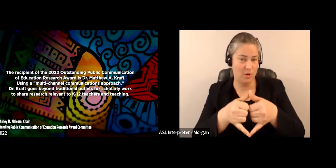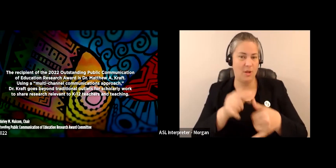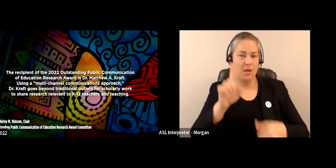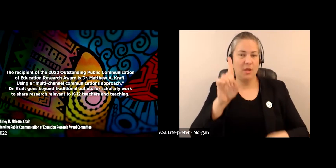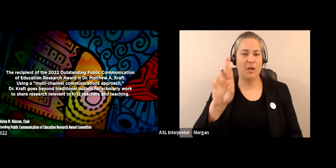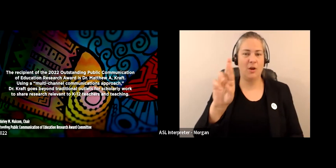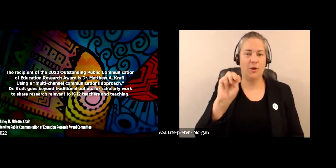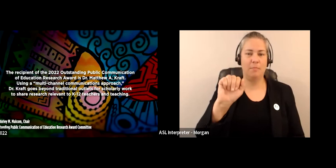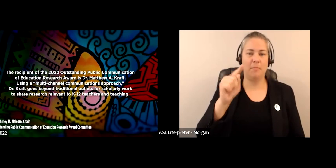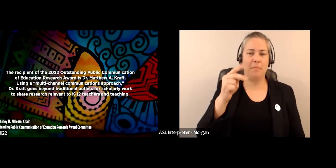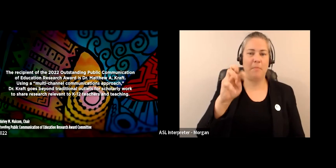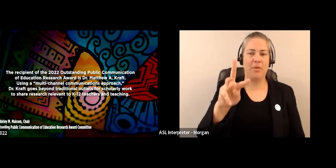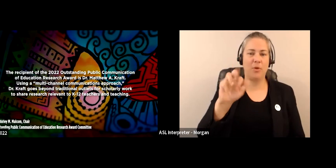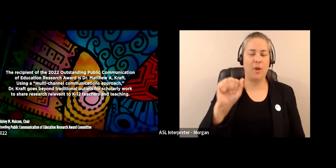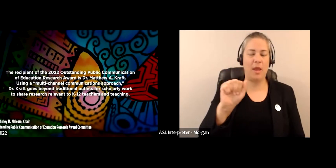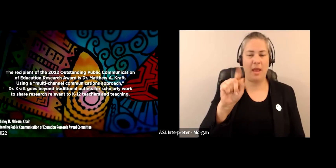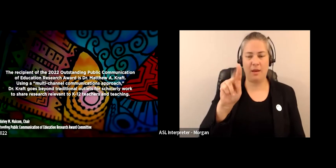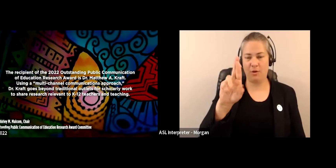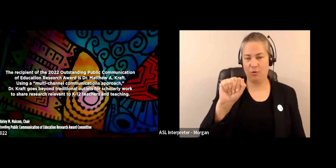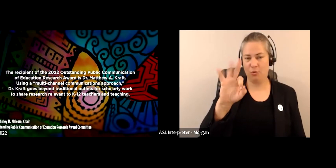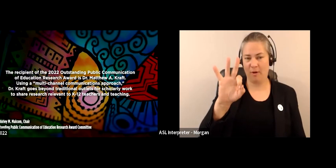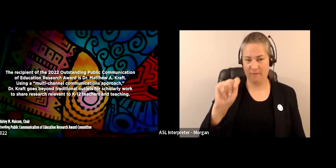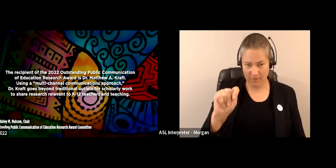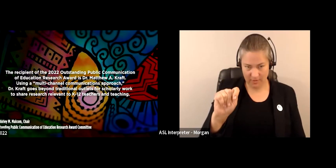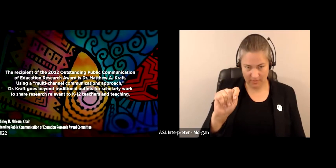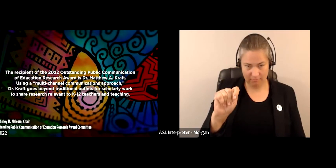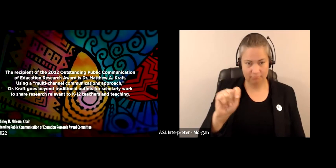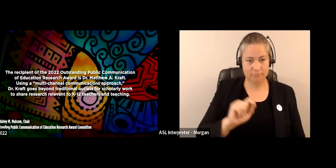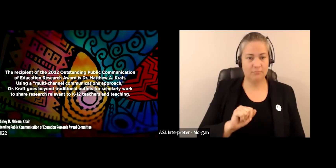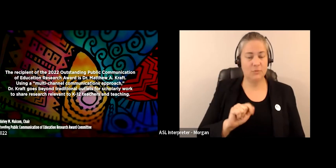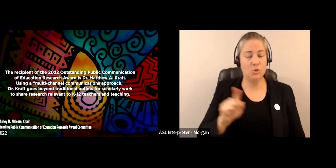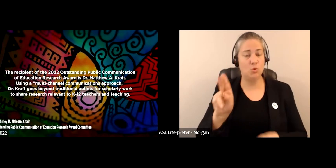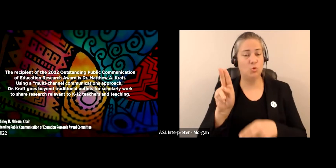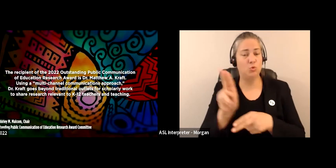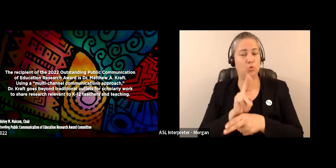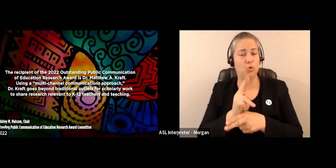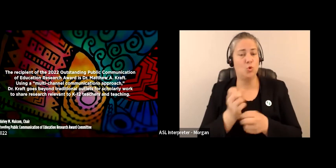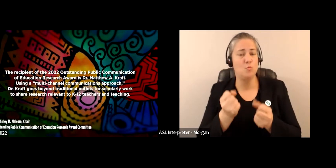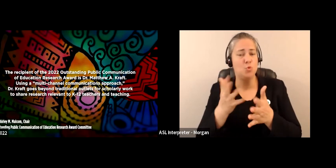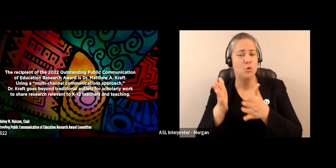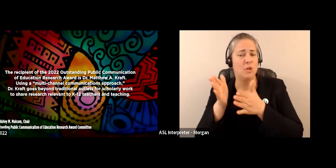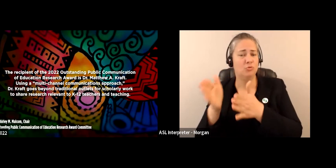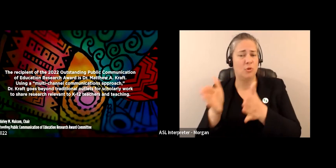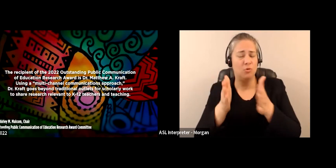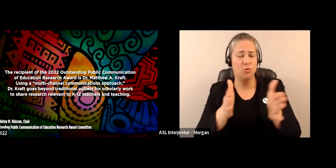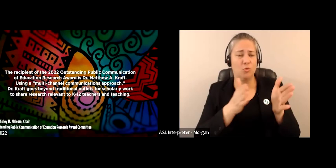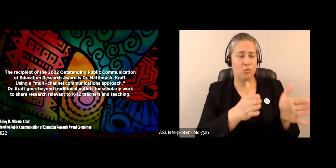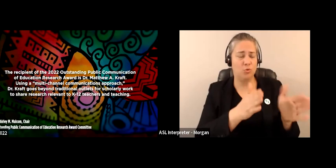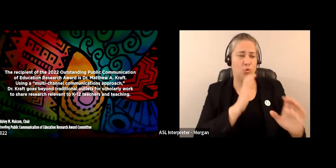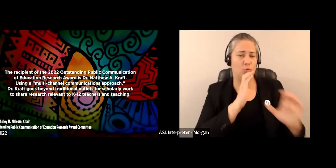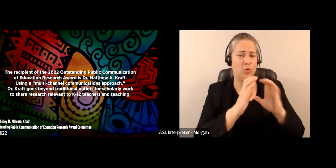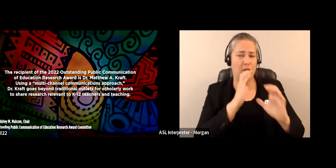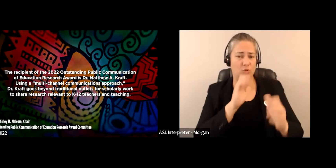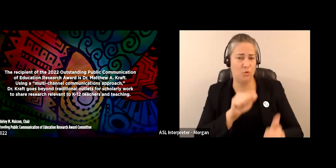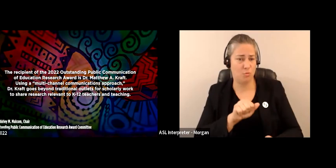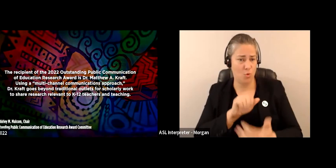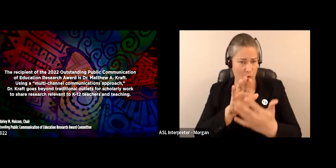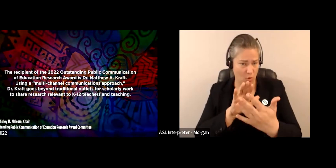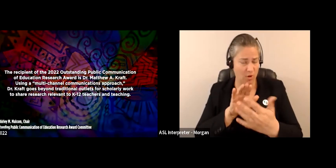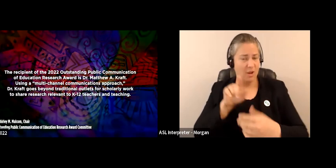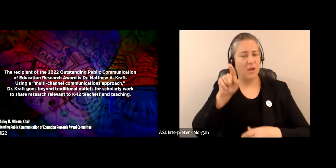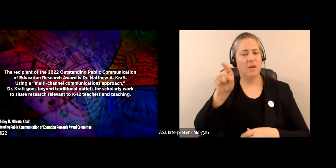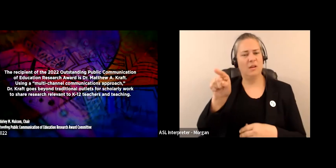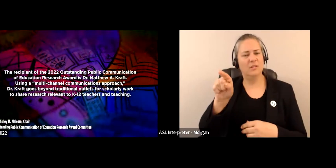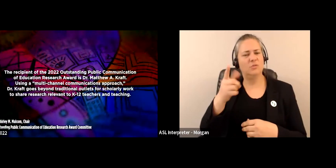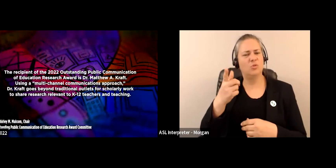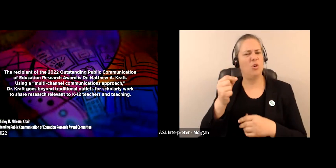Award is Dr. Matthew A. Kraft. Using a multi-channel communications approach, Dr.